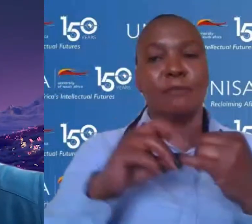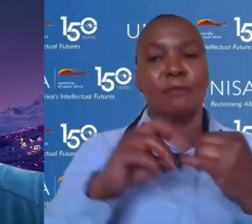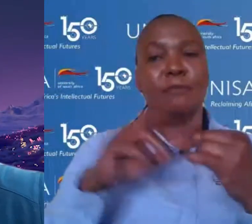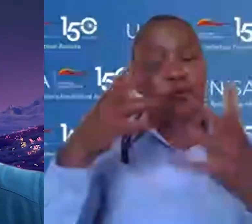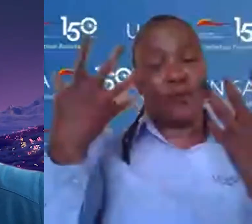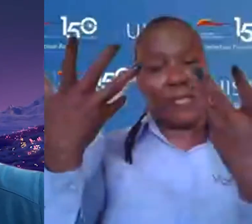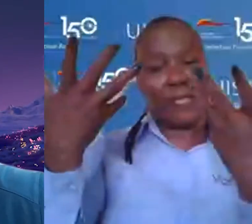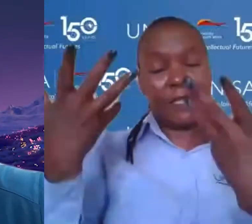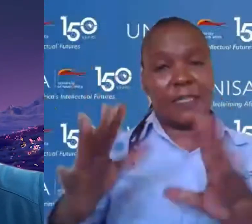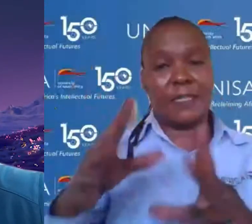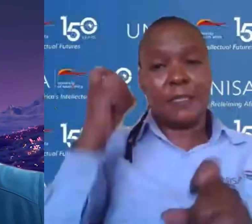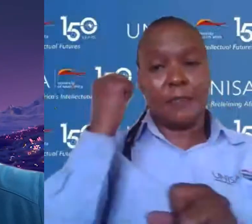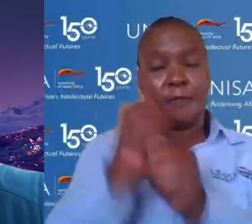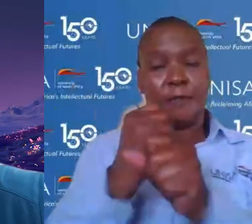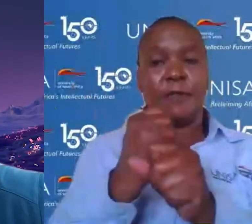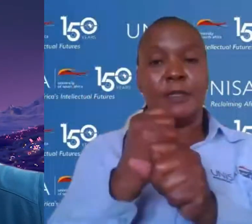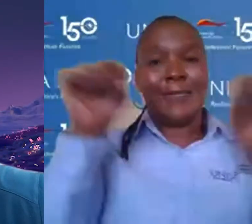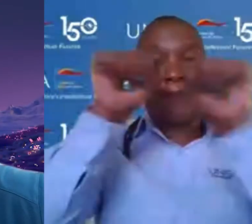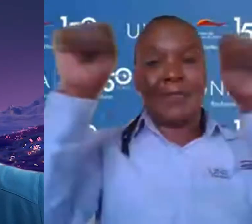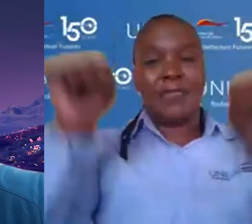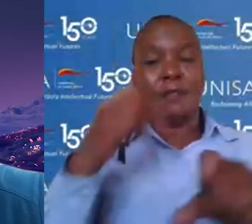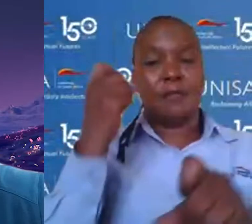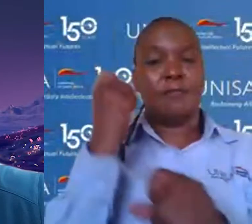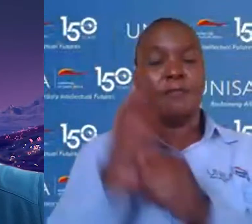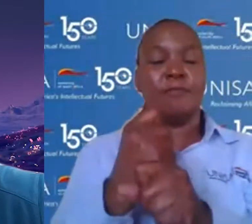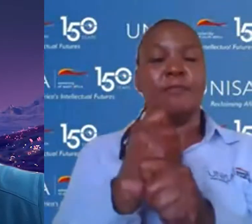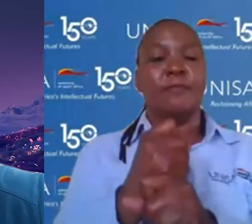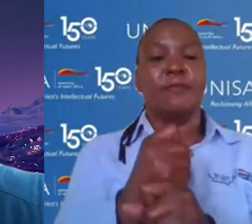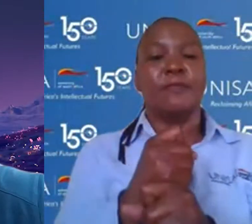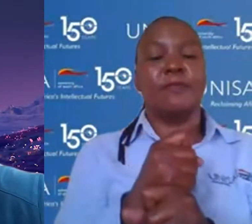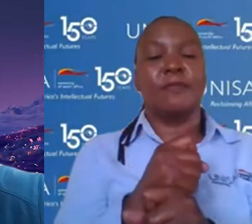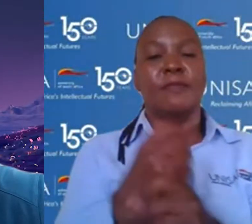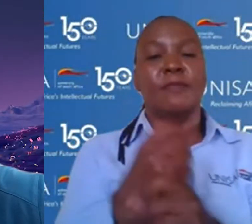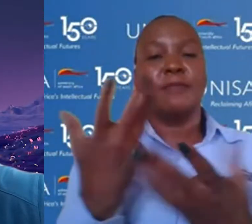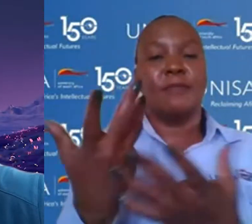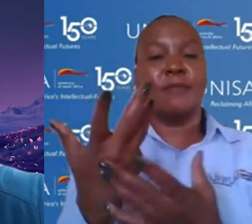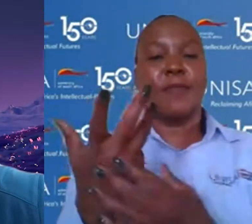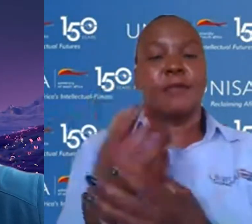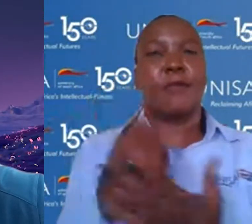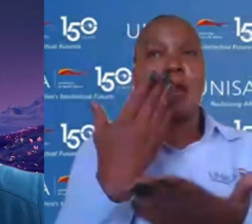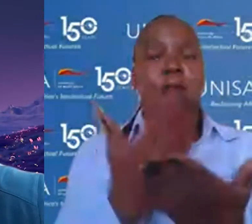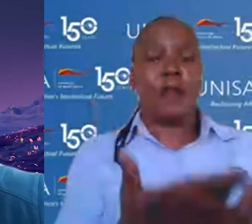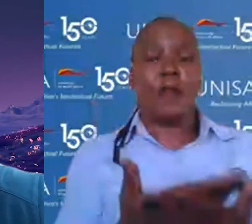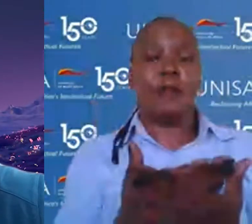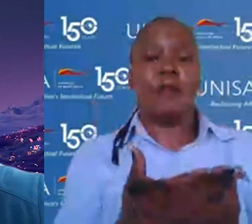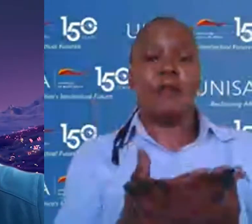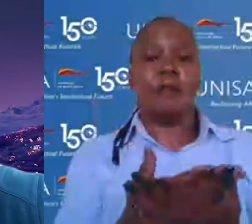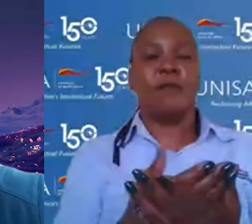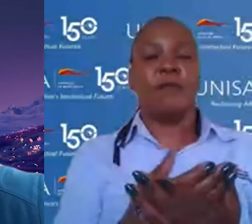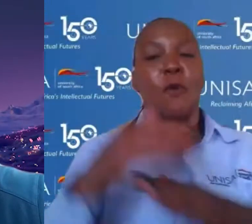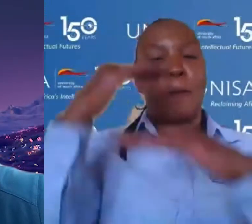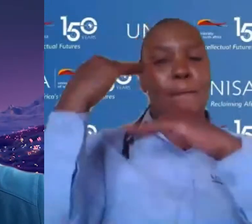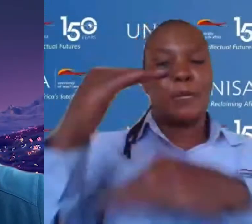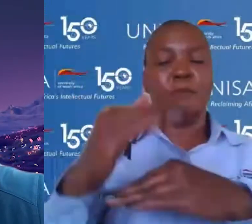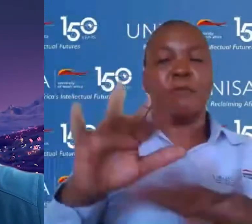to. You would only be able to register for a maximum of 10